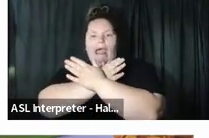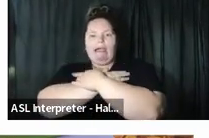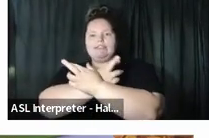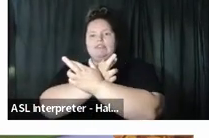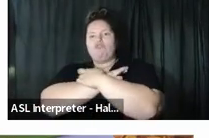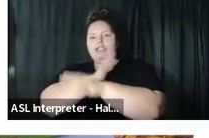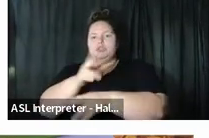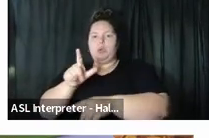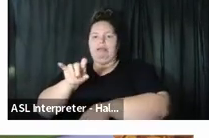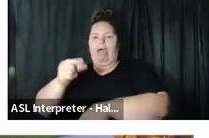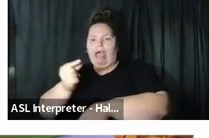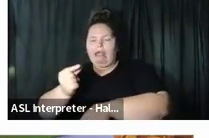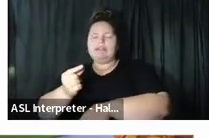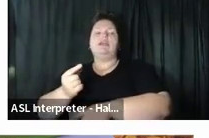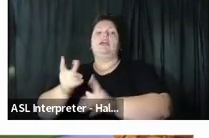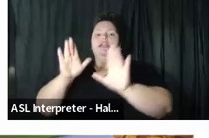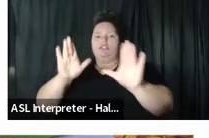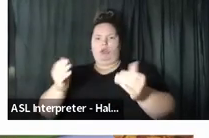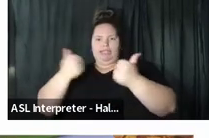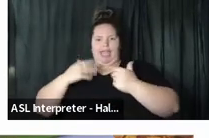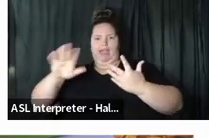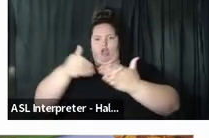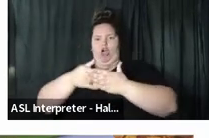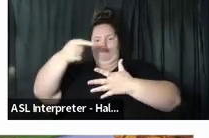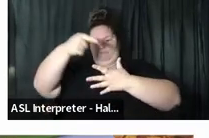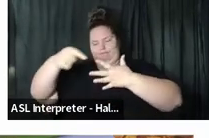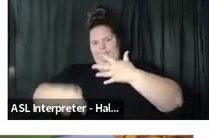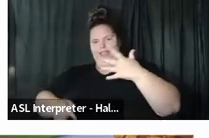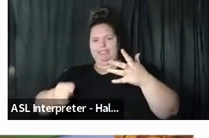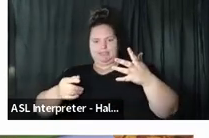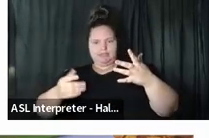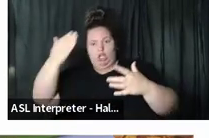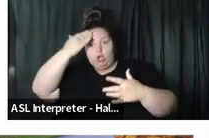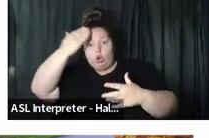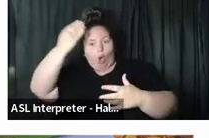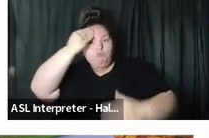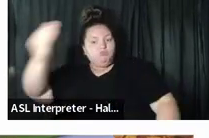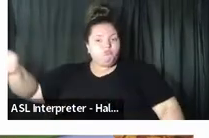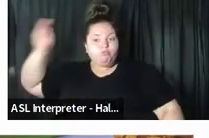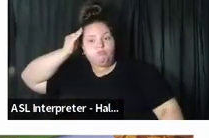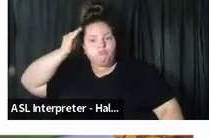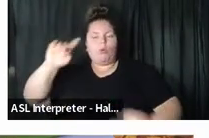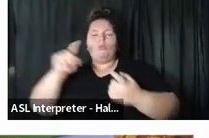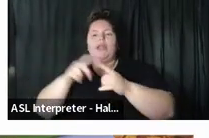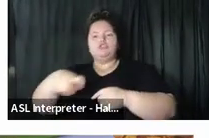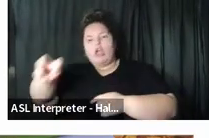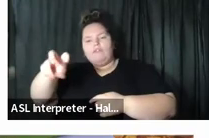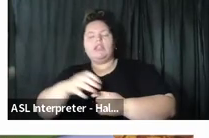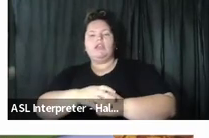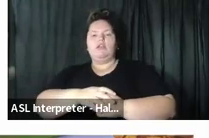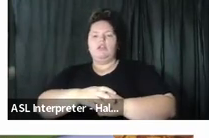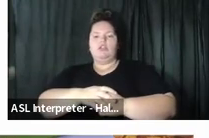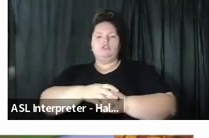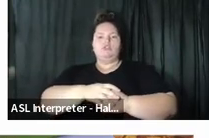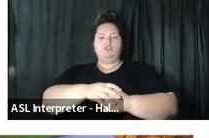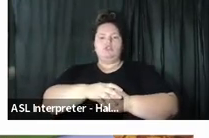guides to map out the different things that you may need on your trip and while you're traveling. So being on the lookout or asking for